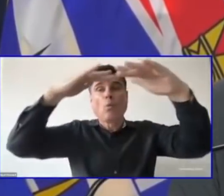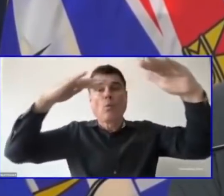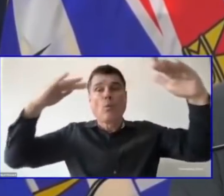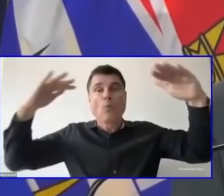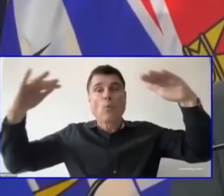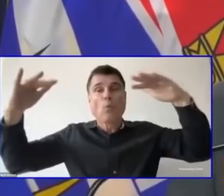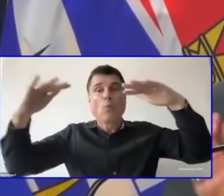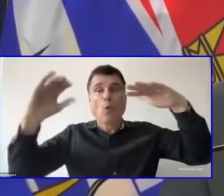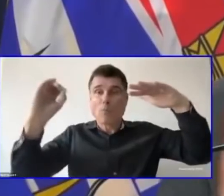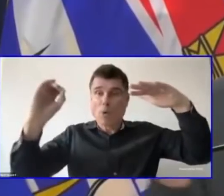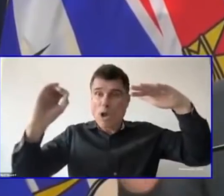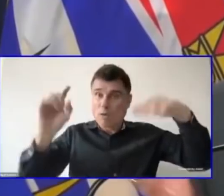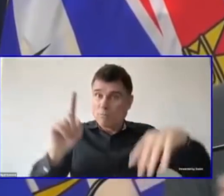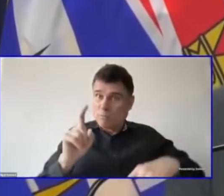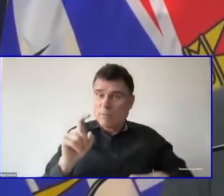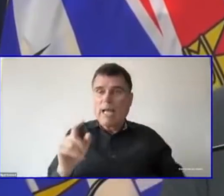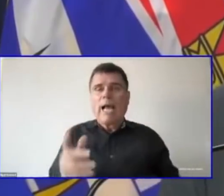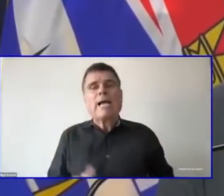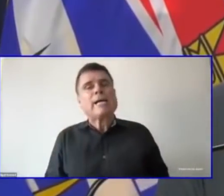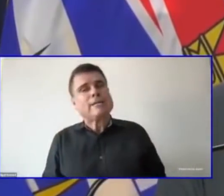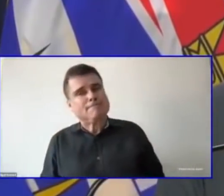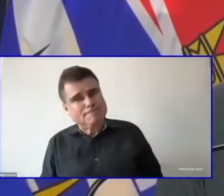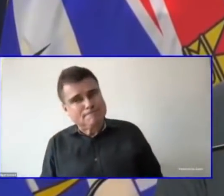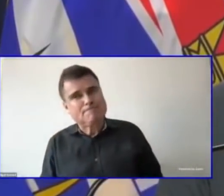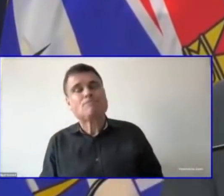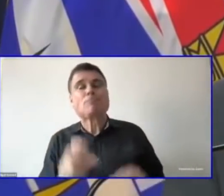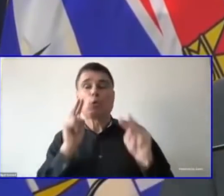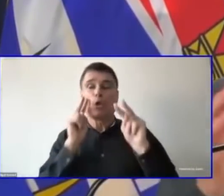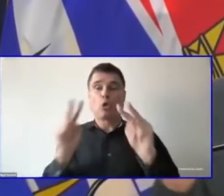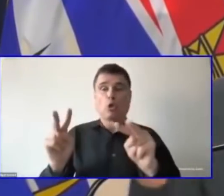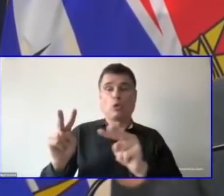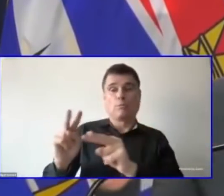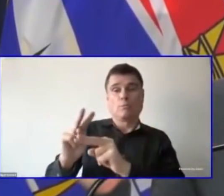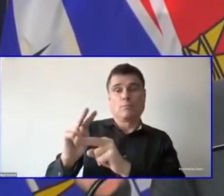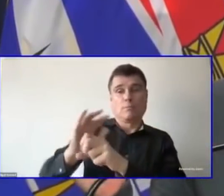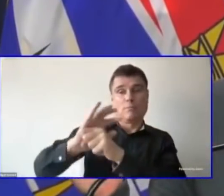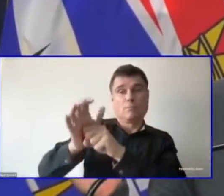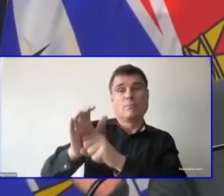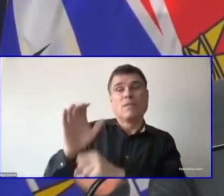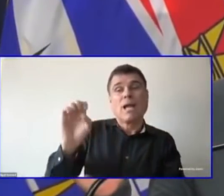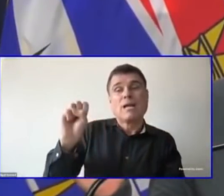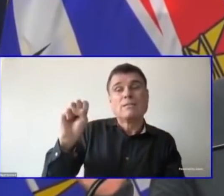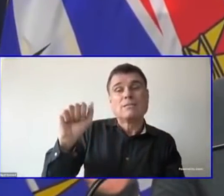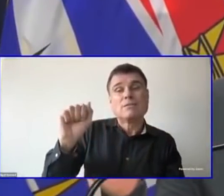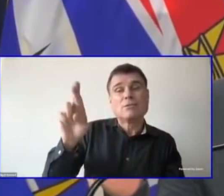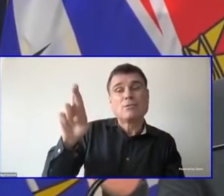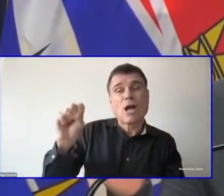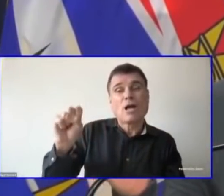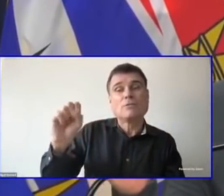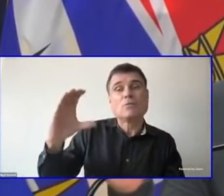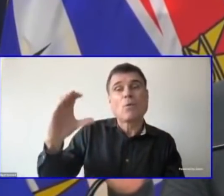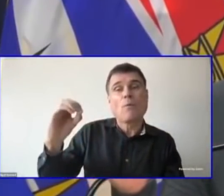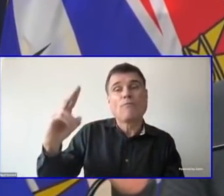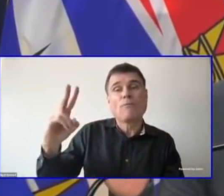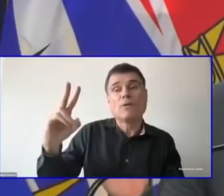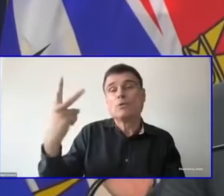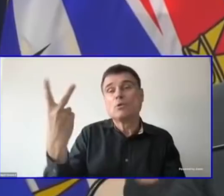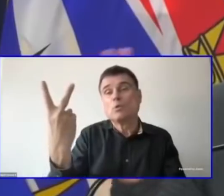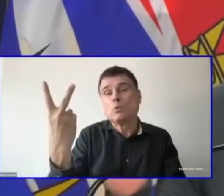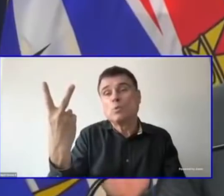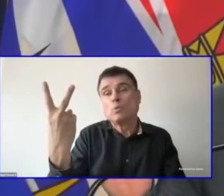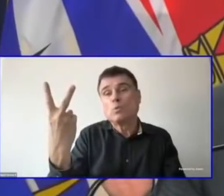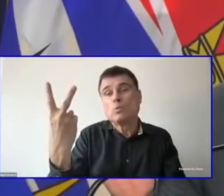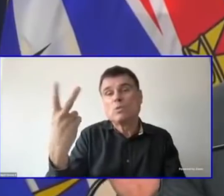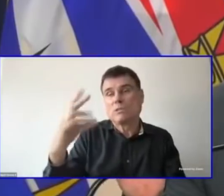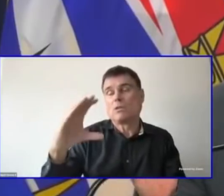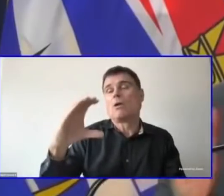COVID, all of the SARS-CoV-2, which in various different forms, it's been transmitted through the air. Absolutely. We've